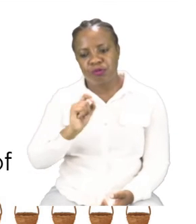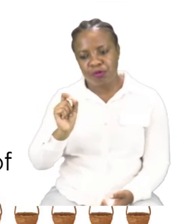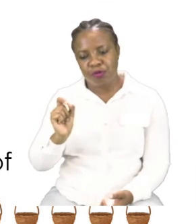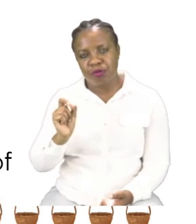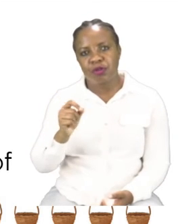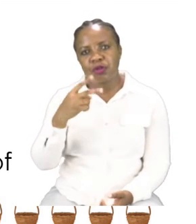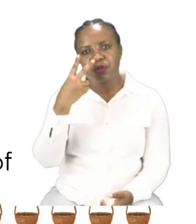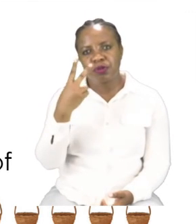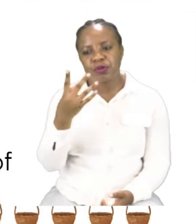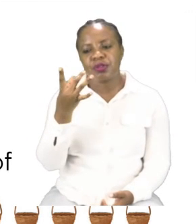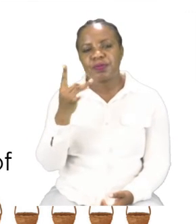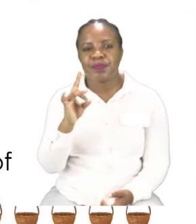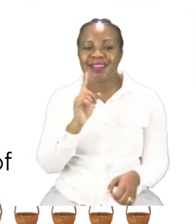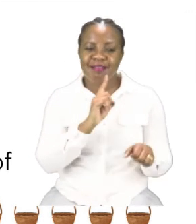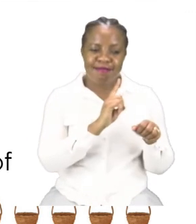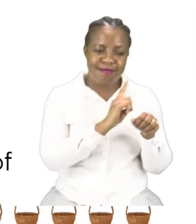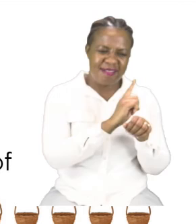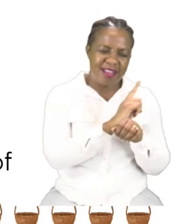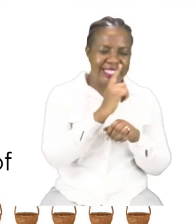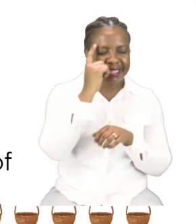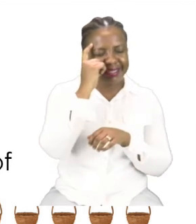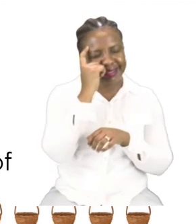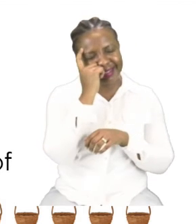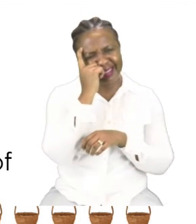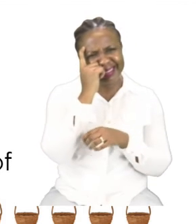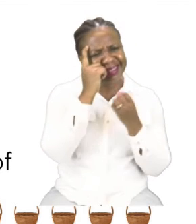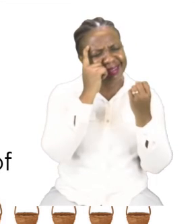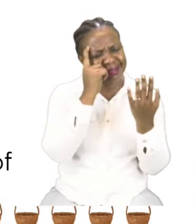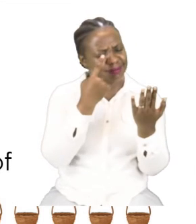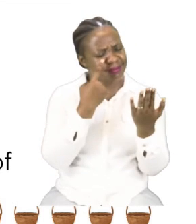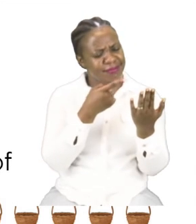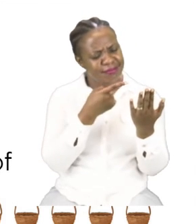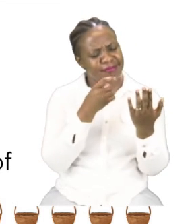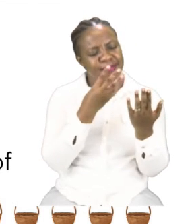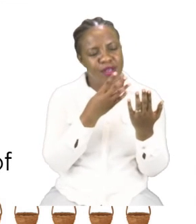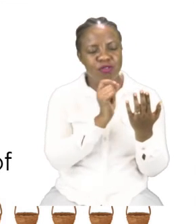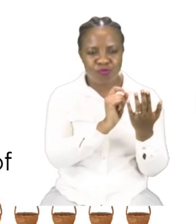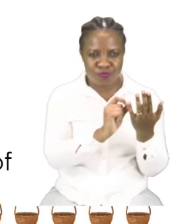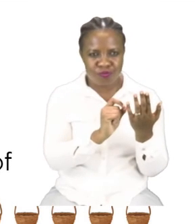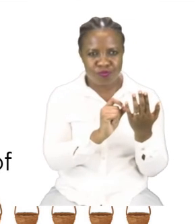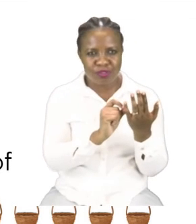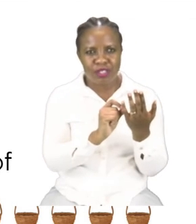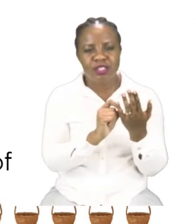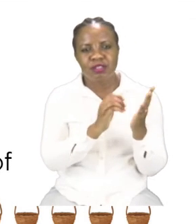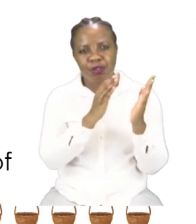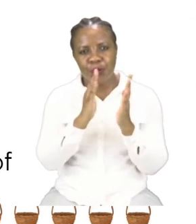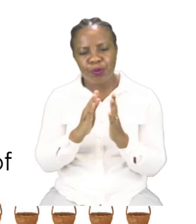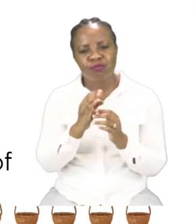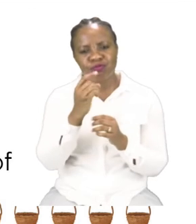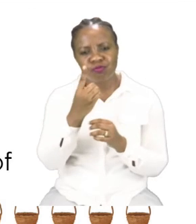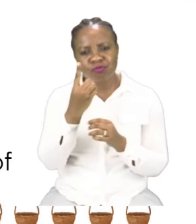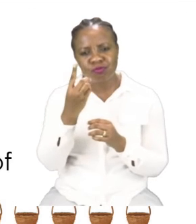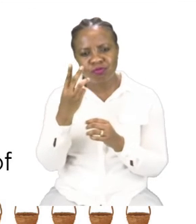remember, we first need to guess and then we need to actually count. Then